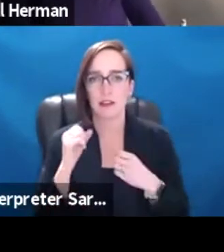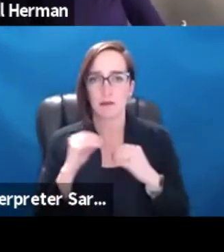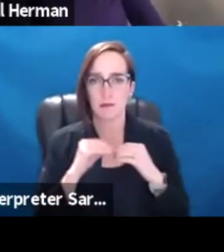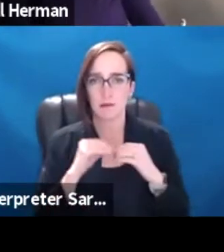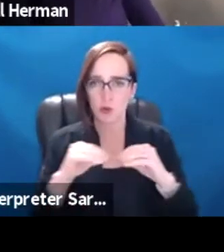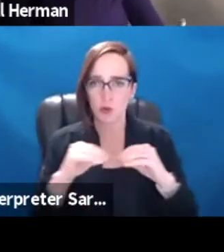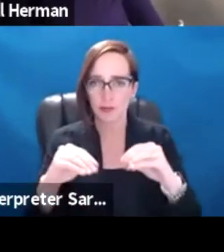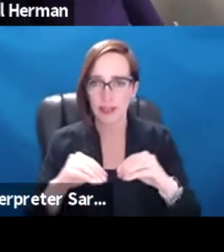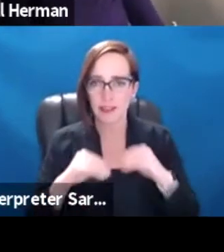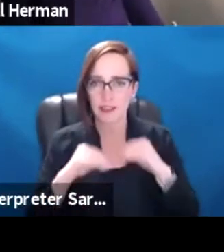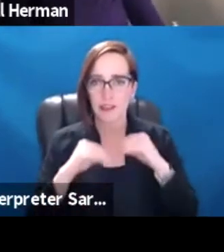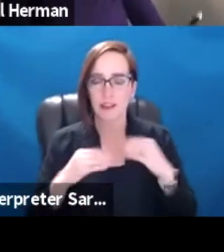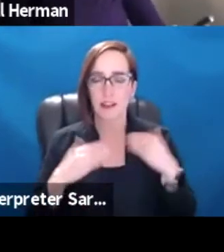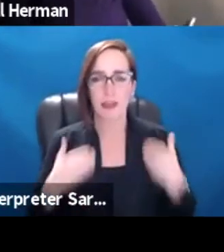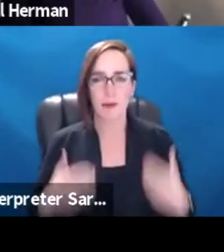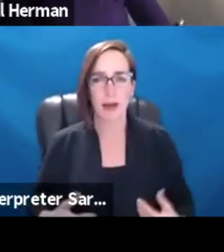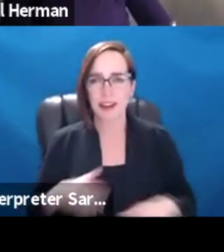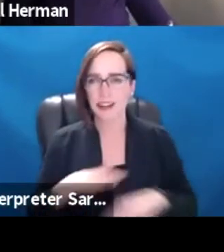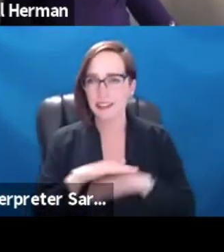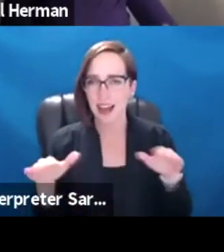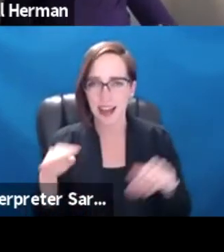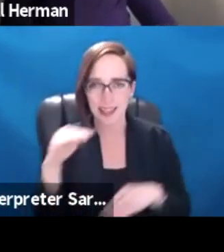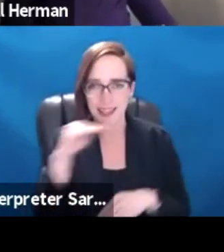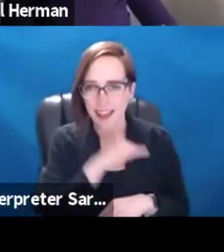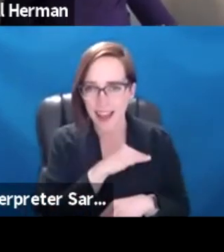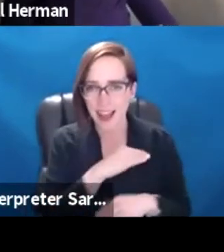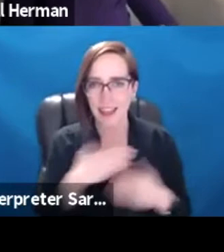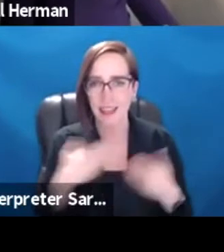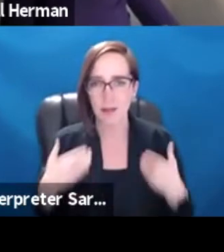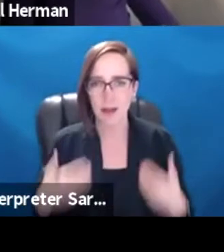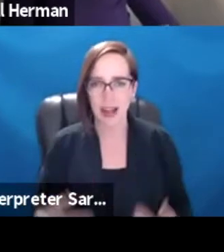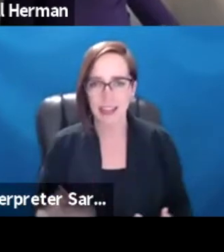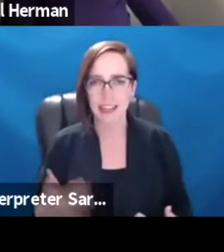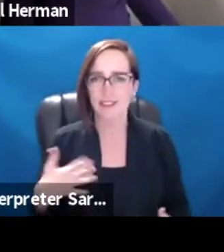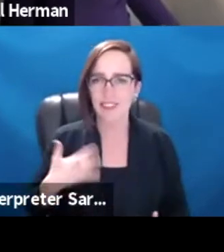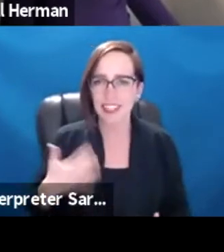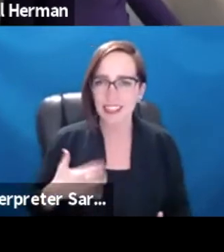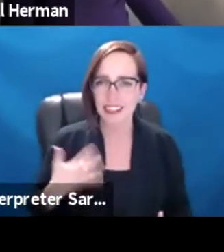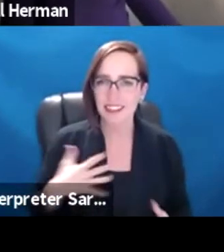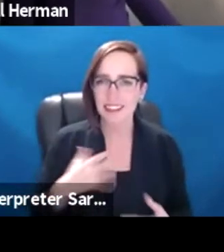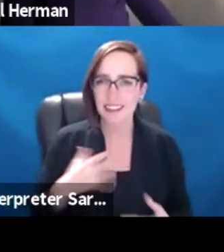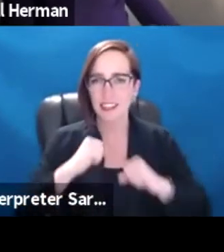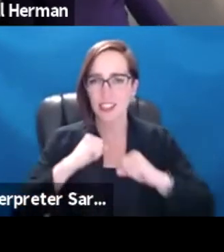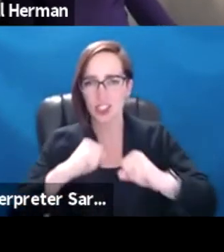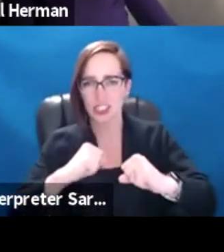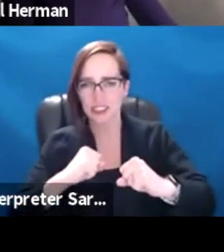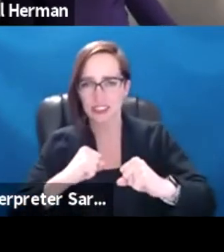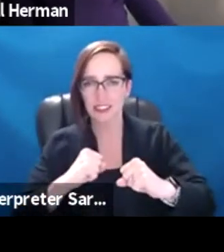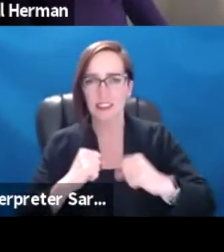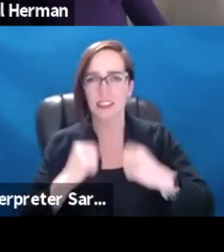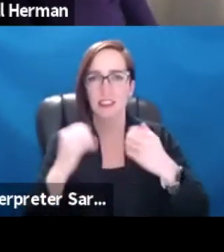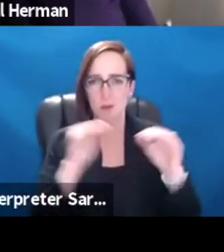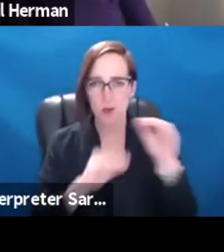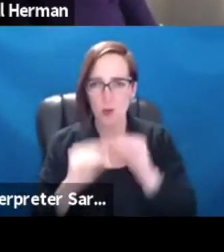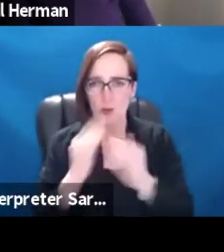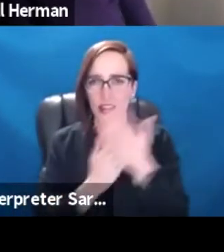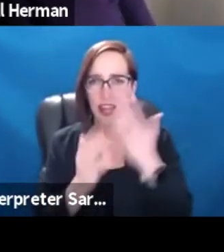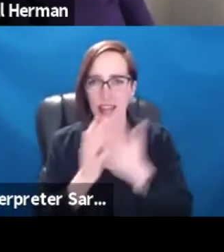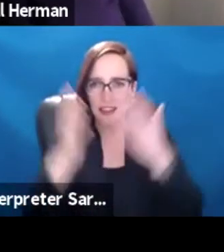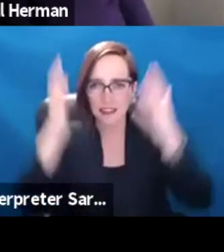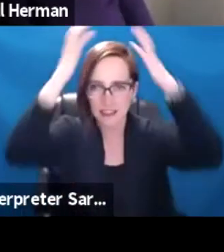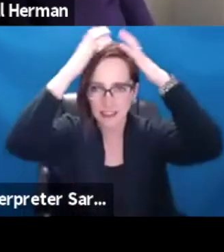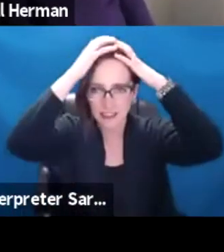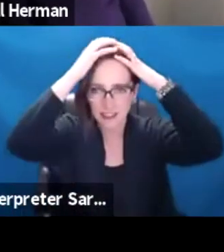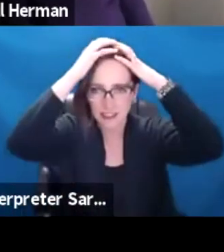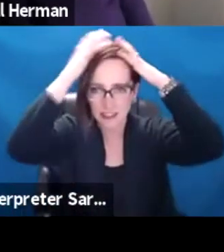doesn't lie, the body feels and shields. I'm going to invite you to start to move your hands around your body and